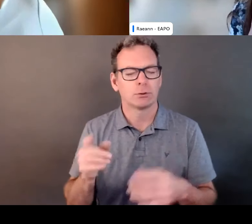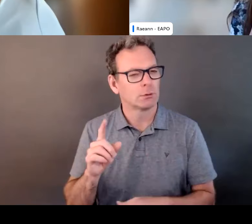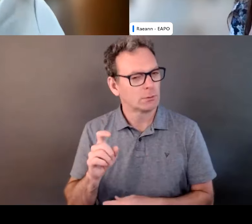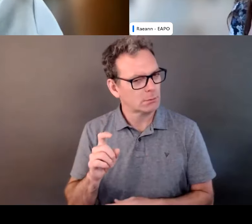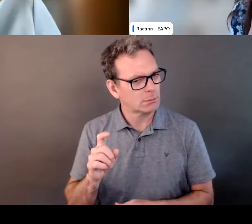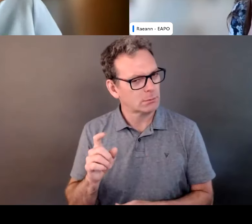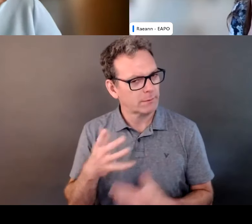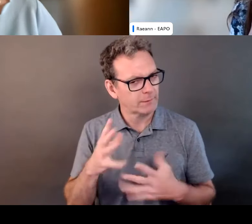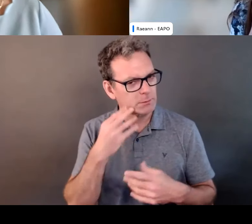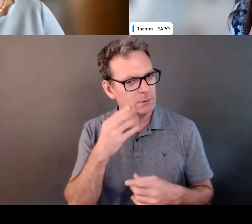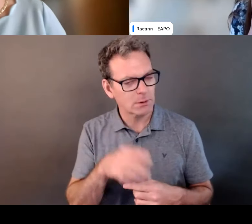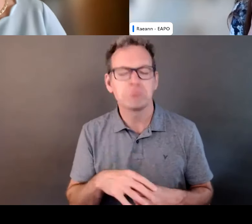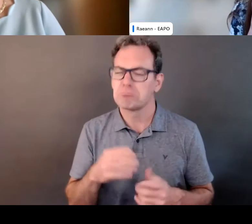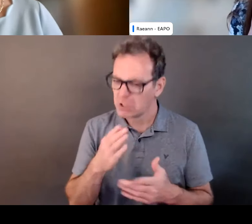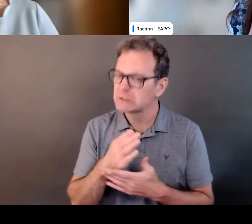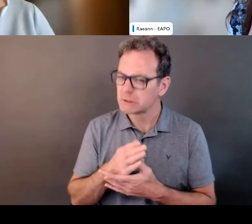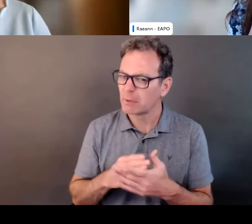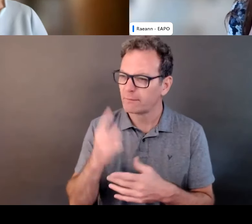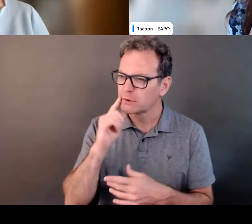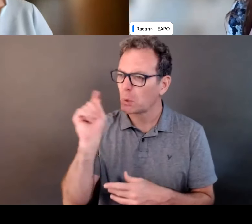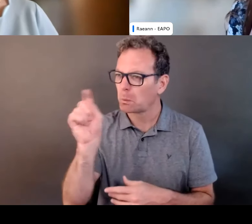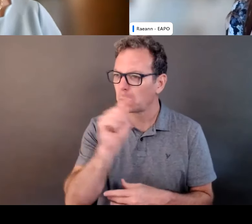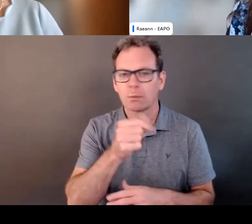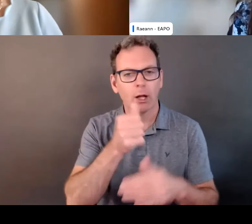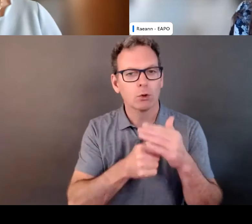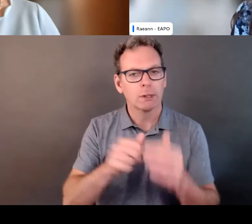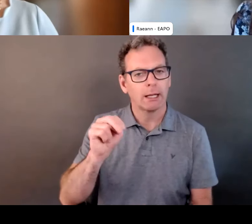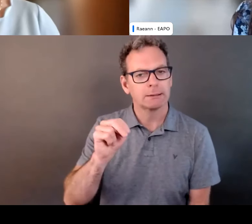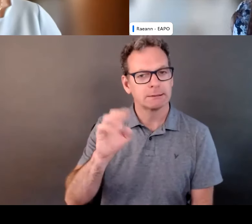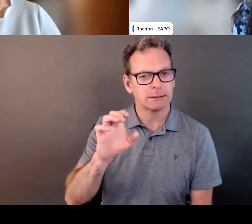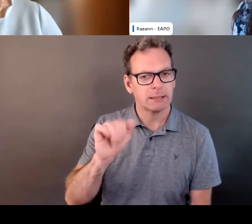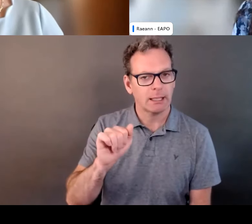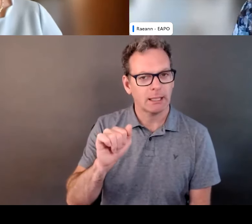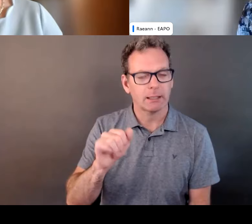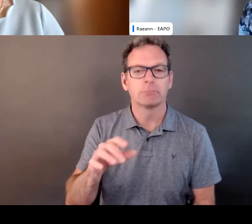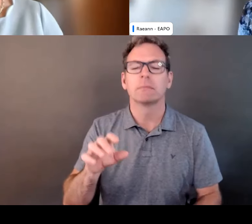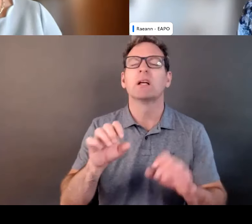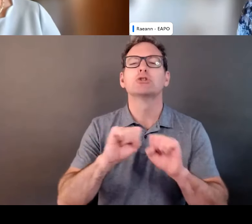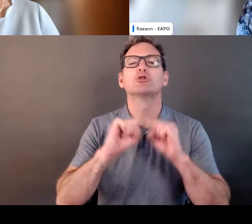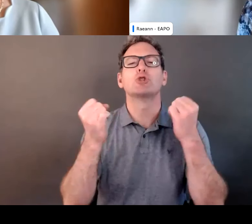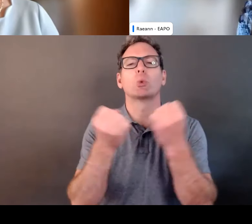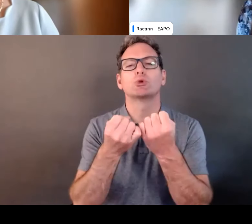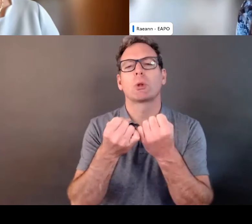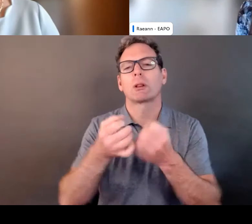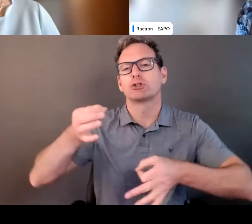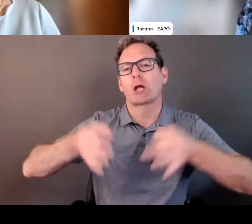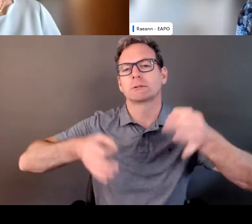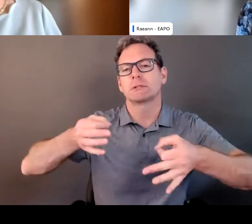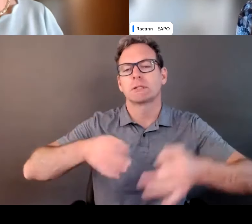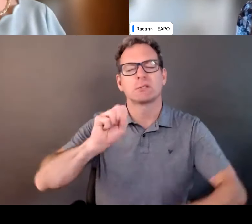some webinars on with NCA about social justice approaches. So have you had any experience with that